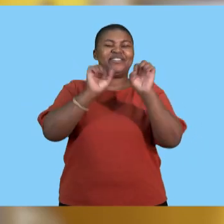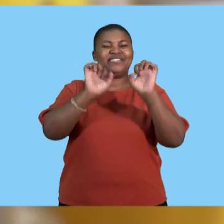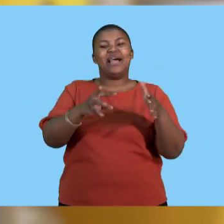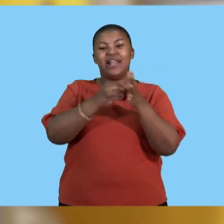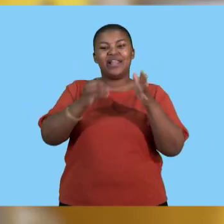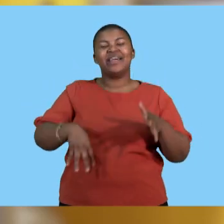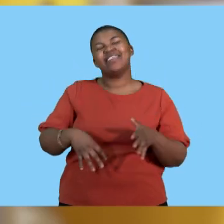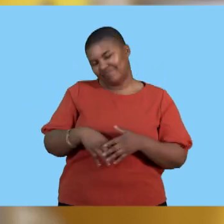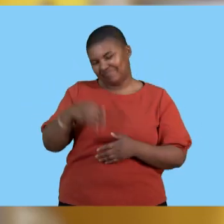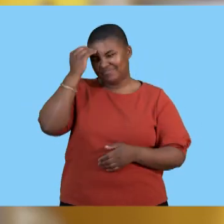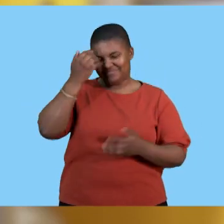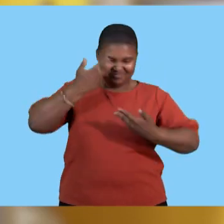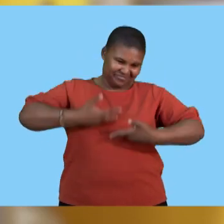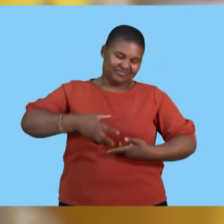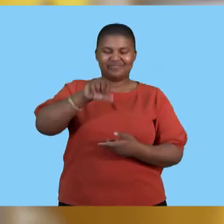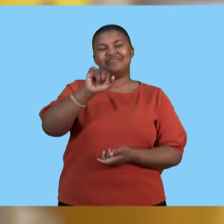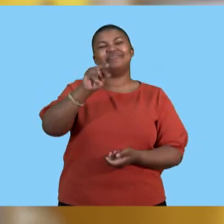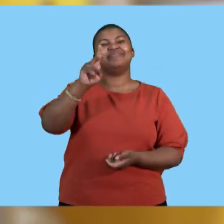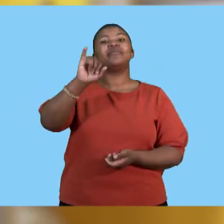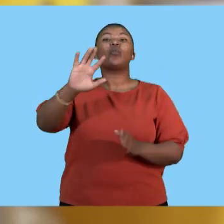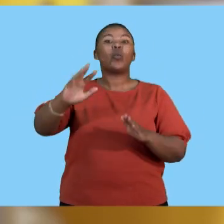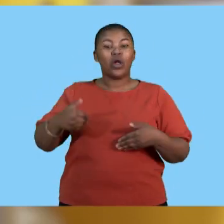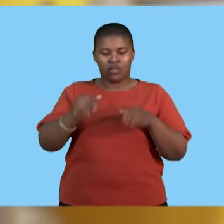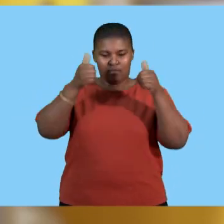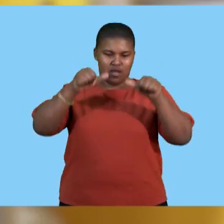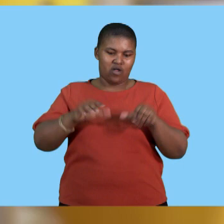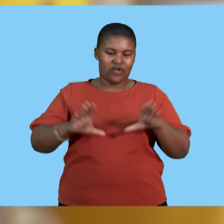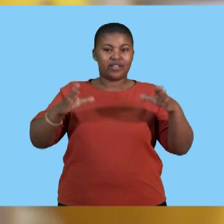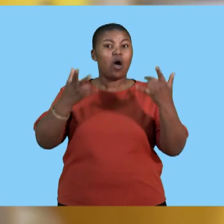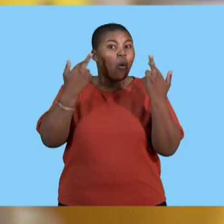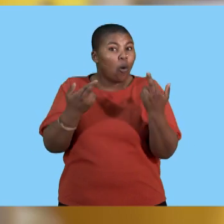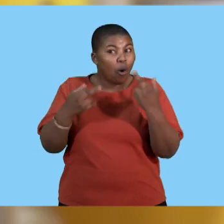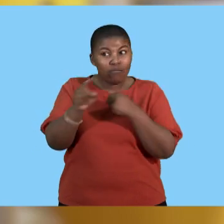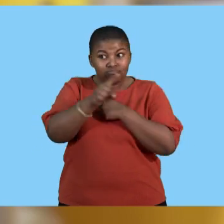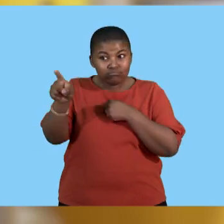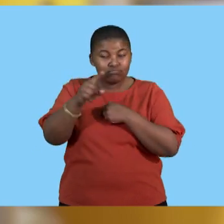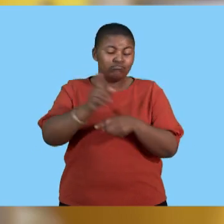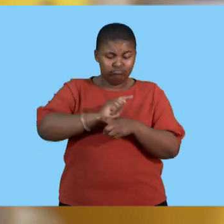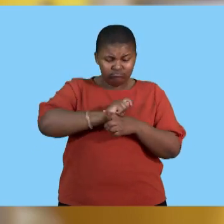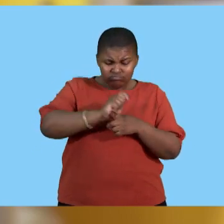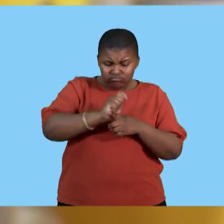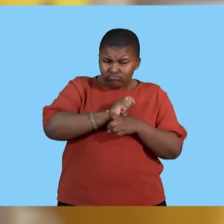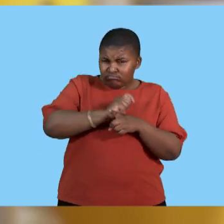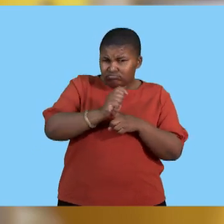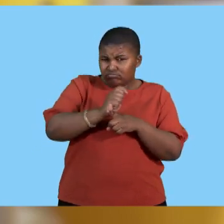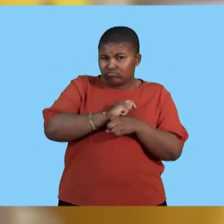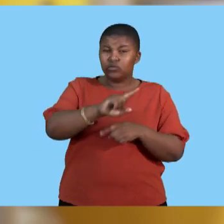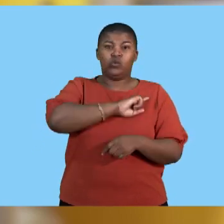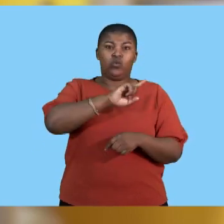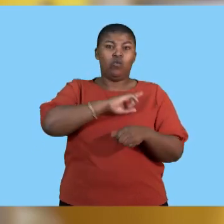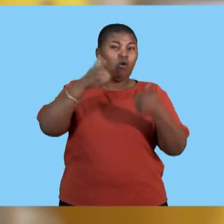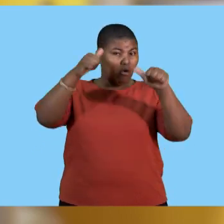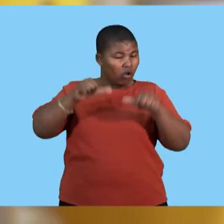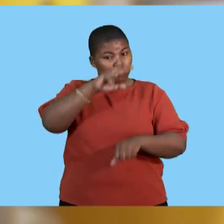Greetings, learners. My name is Mr. Simbi, and welcome to today's accounting class. I hope that you guys are practicing, because